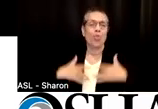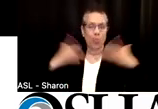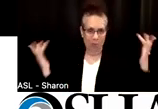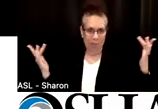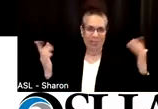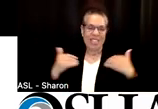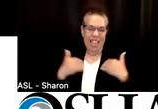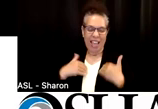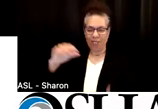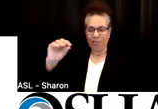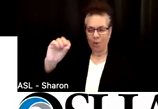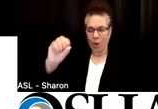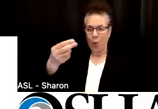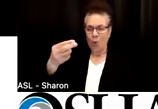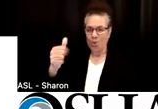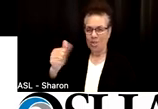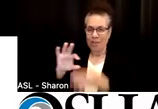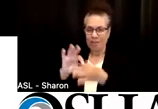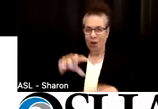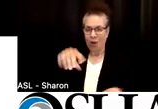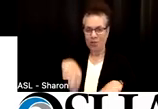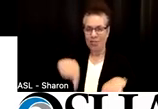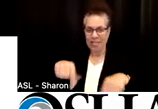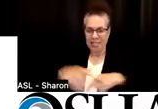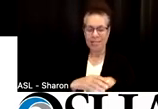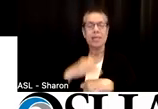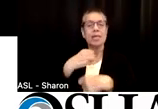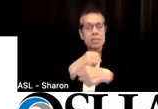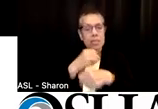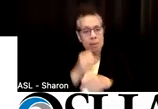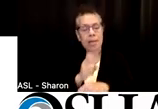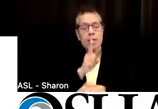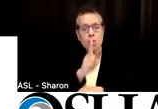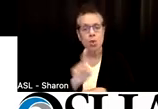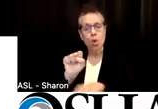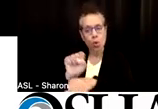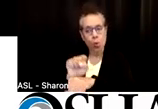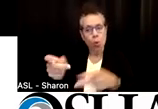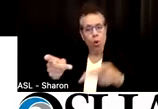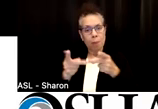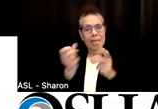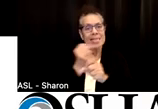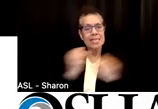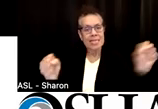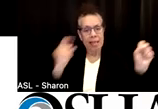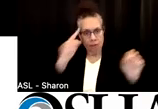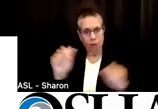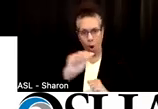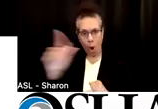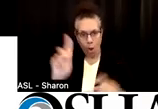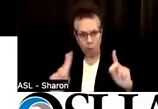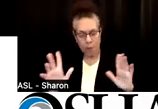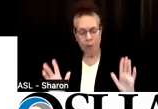have OSHA being part of this, to ensure workplaces are safe for all, and to